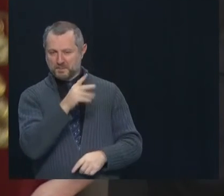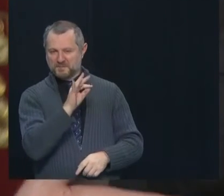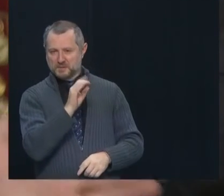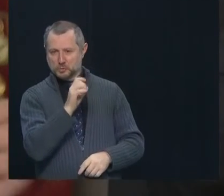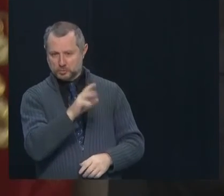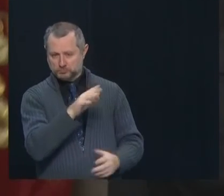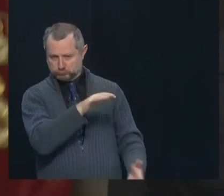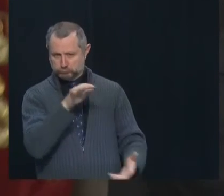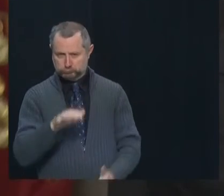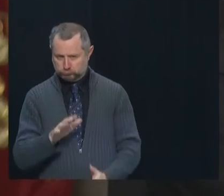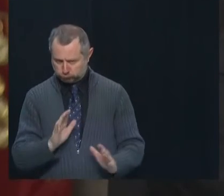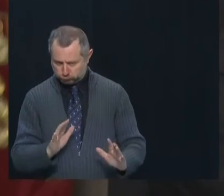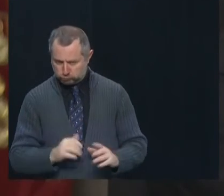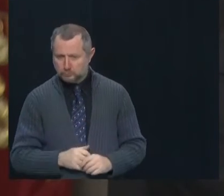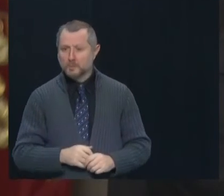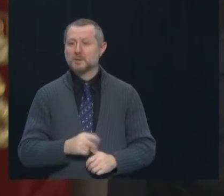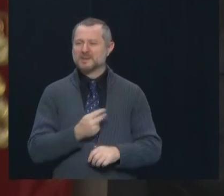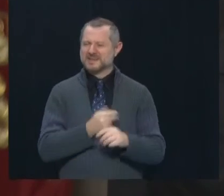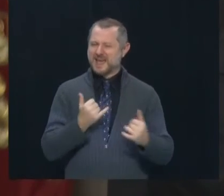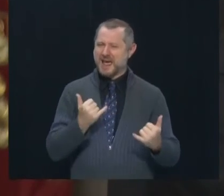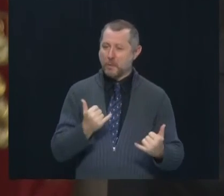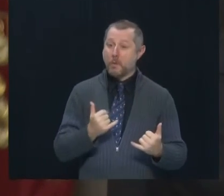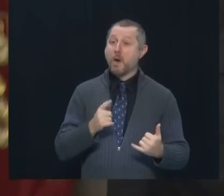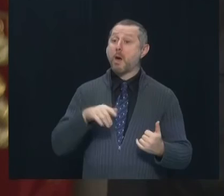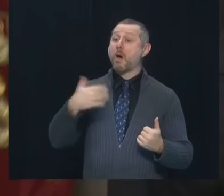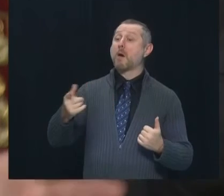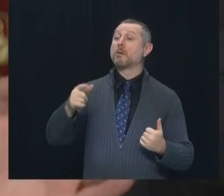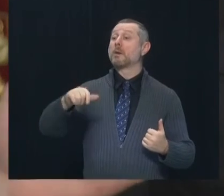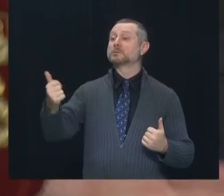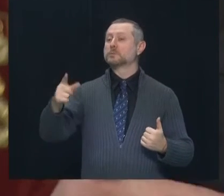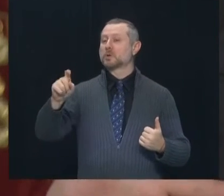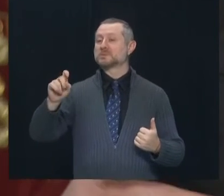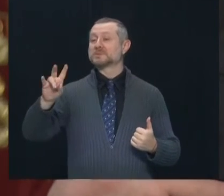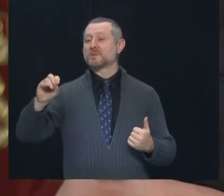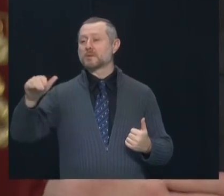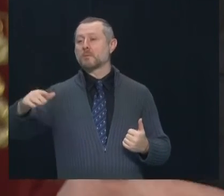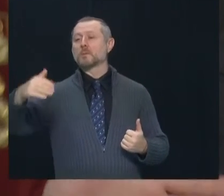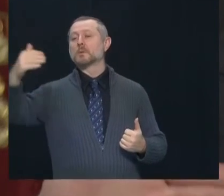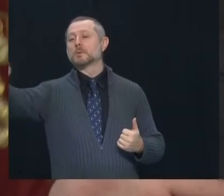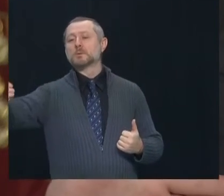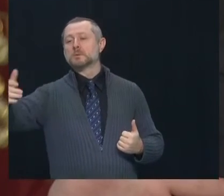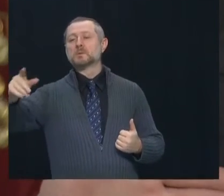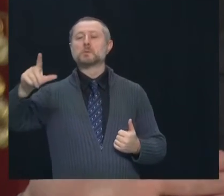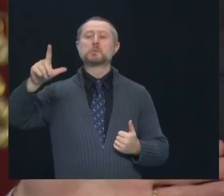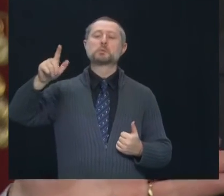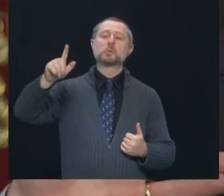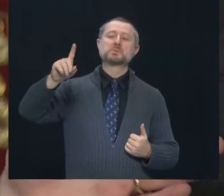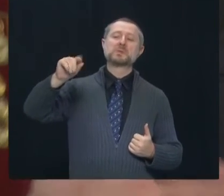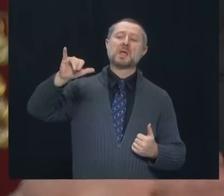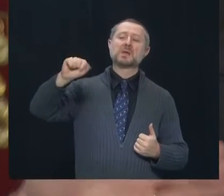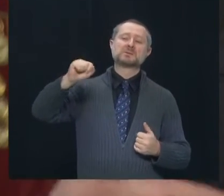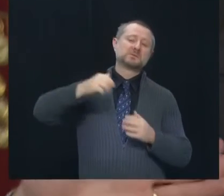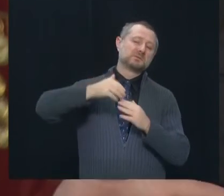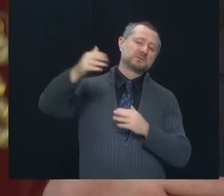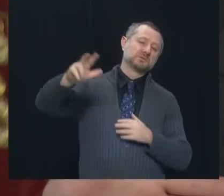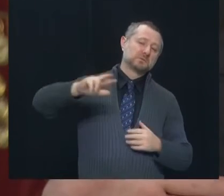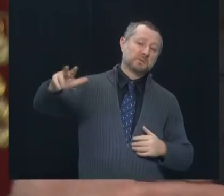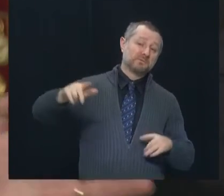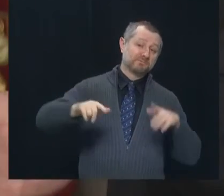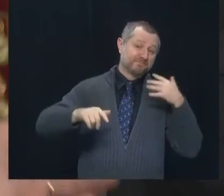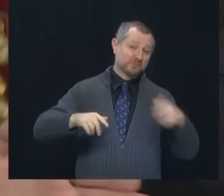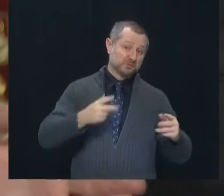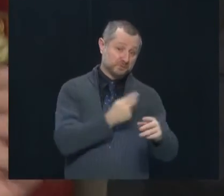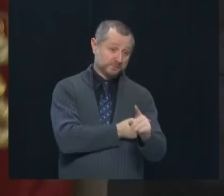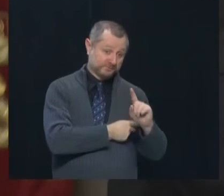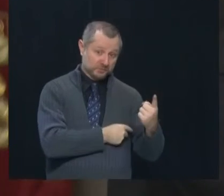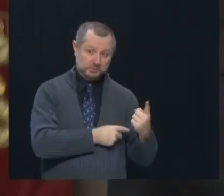now, then we get another 170,000 doses in 21 days for those same 170,000 people who get the first round of Pfizer. So